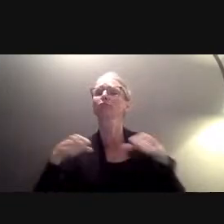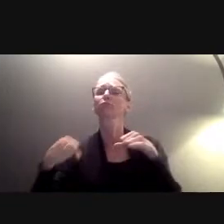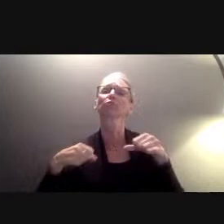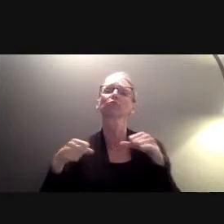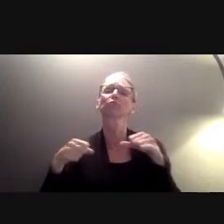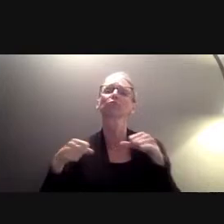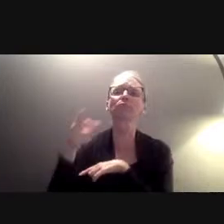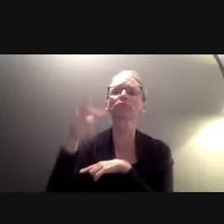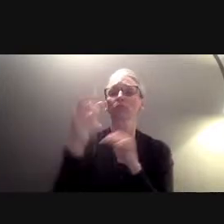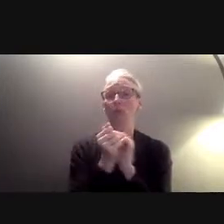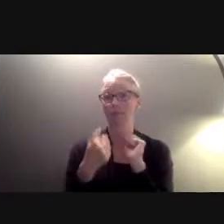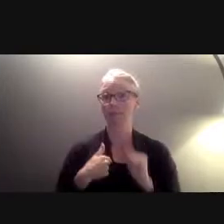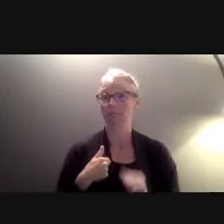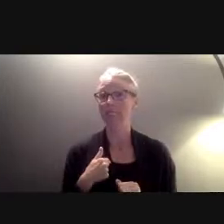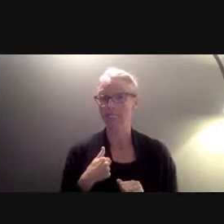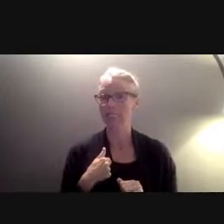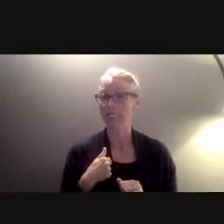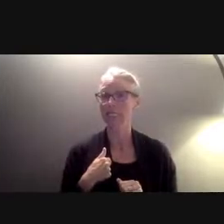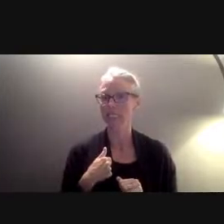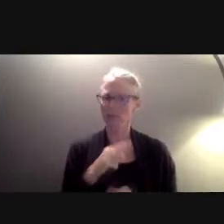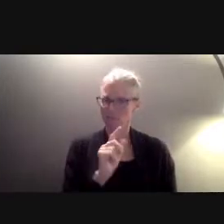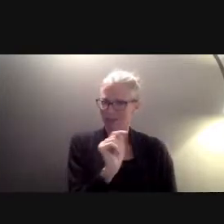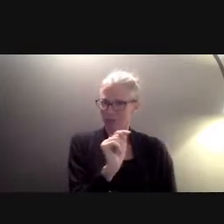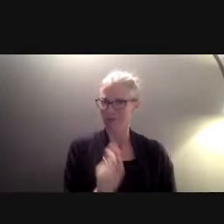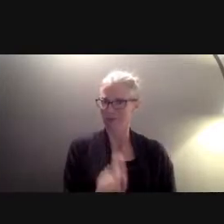talk about more